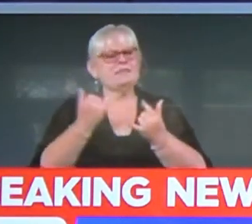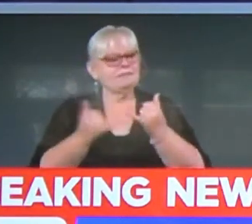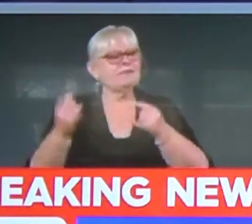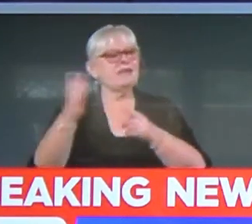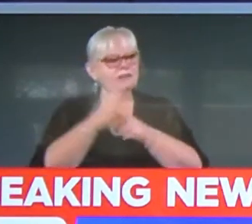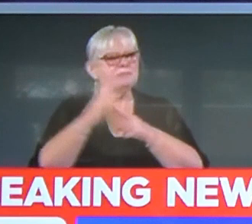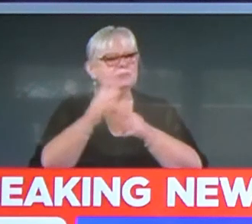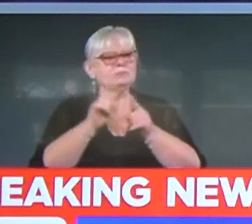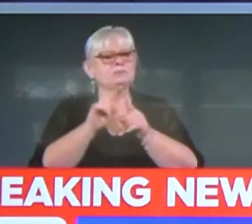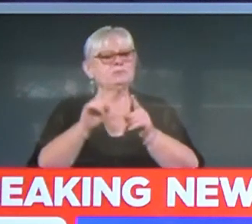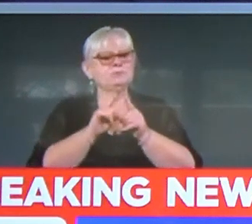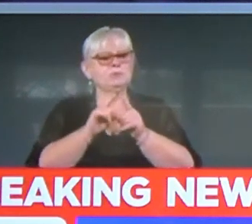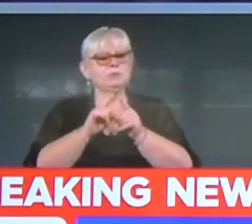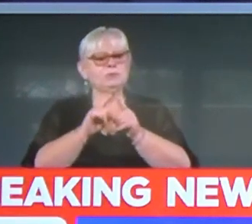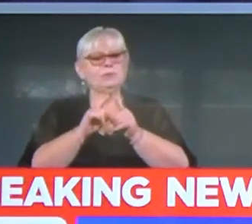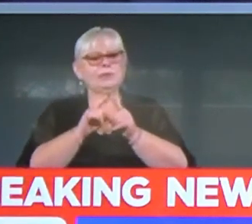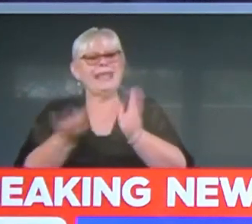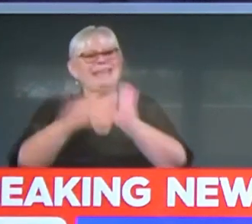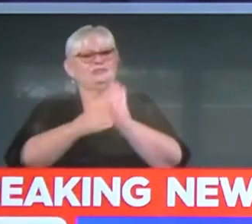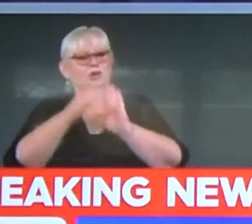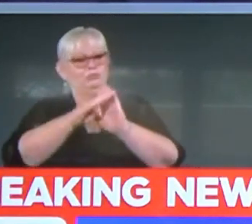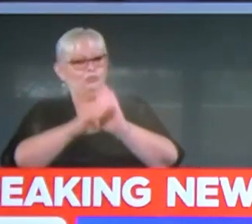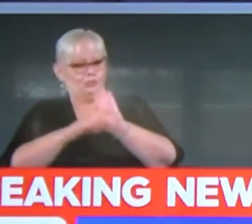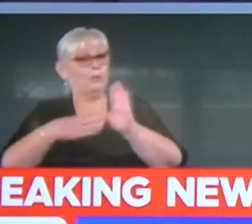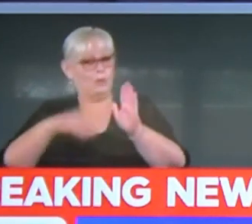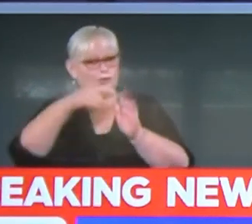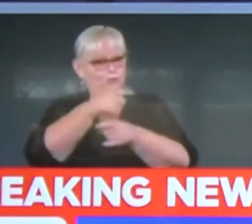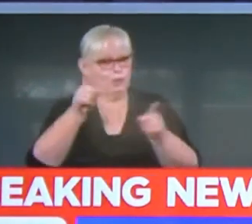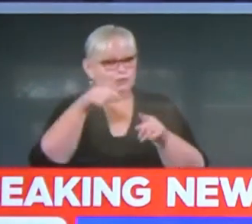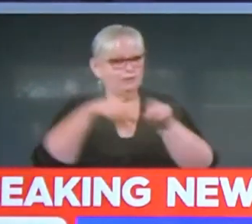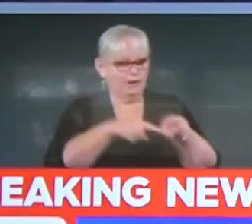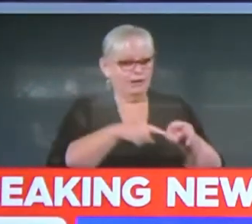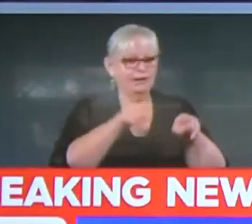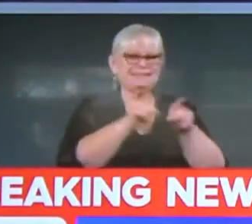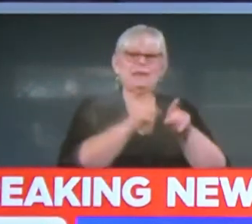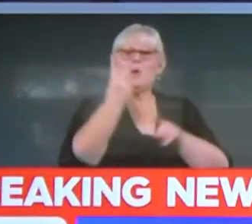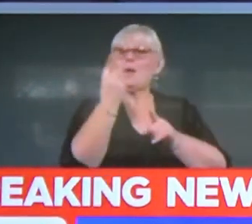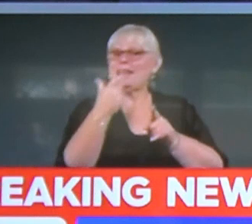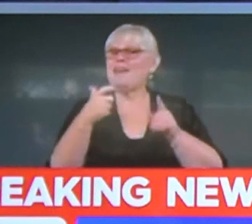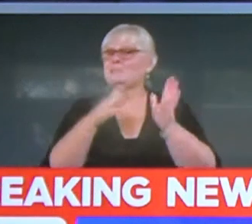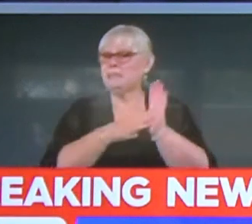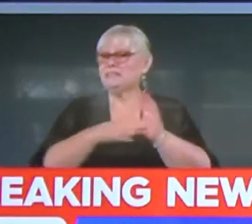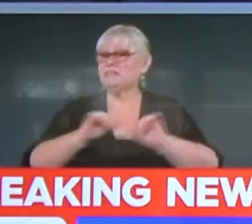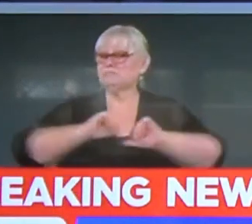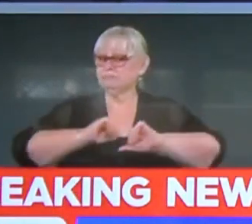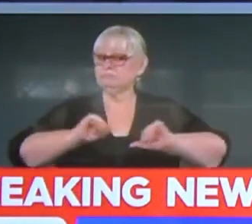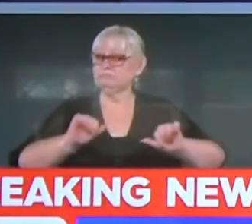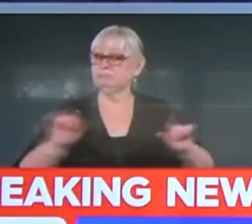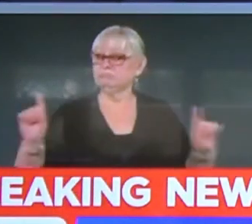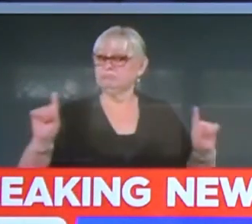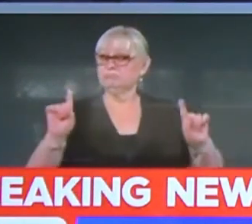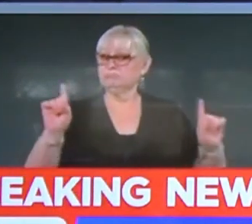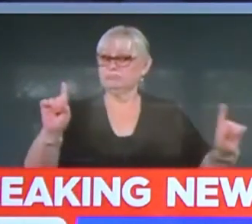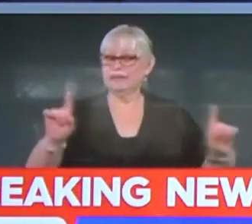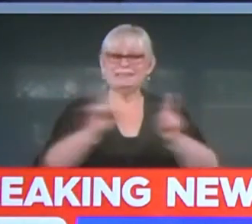important further rules that we want people to follow, just like the 1.5 metre rule, just